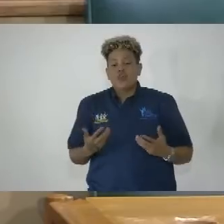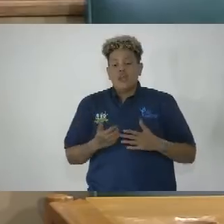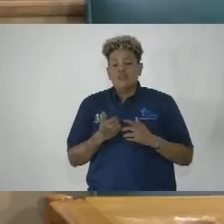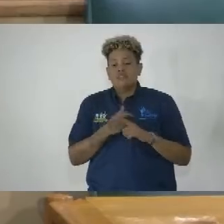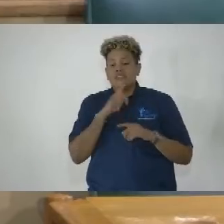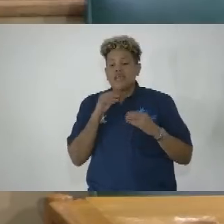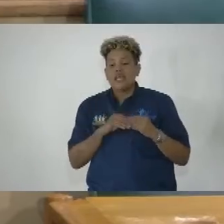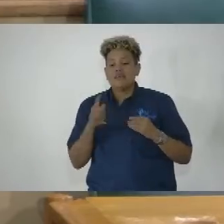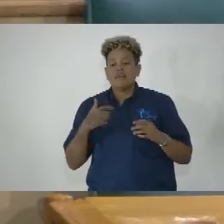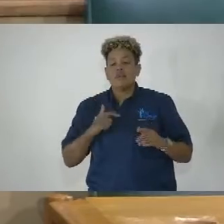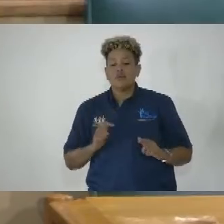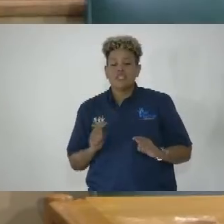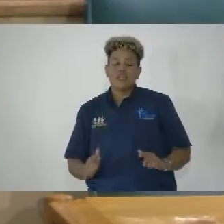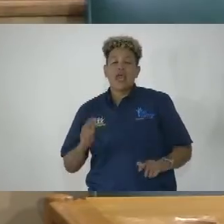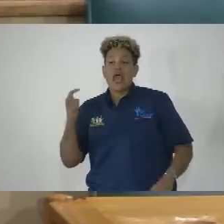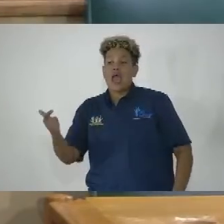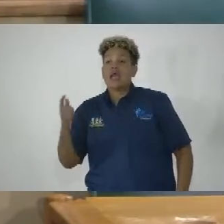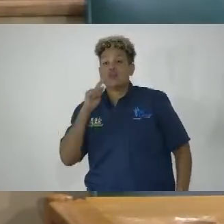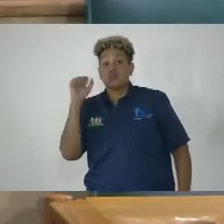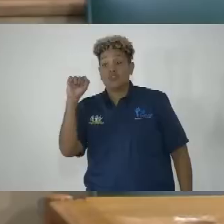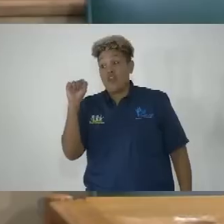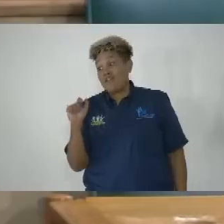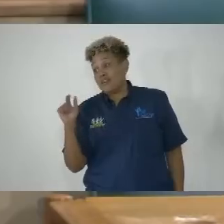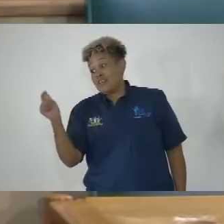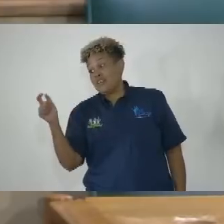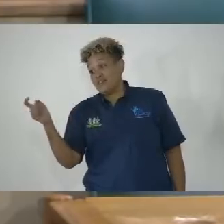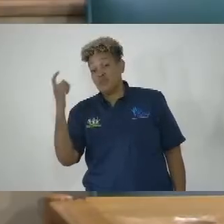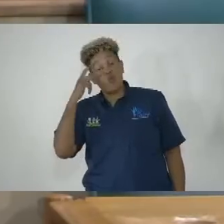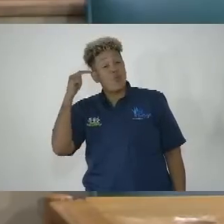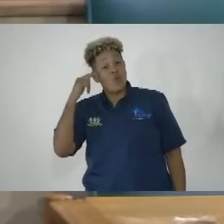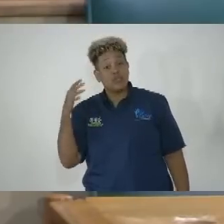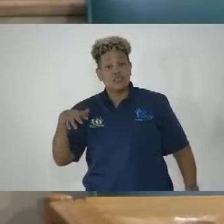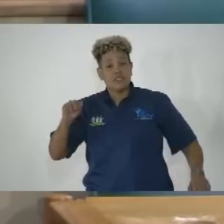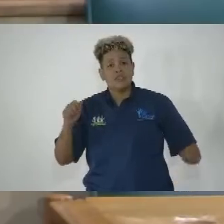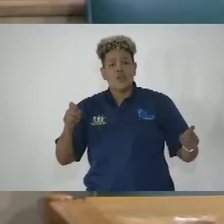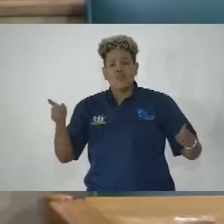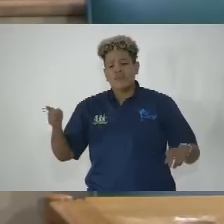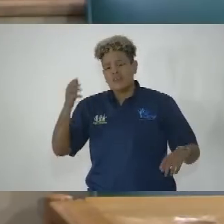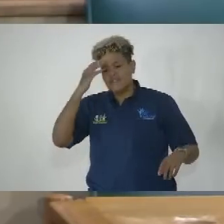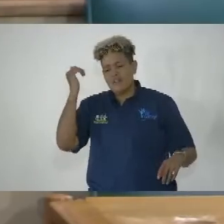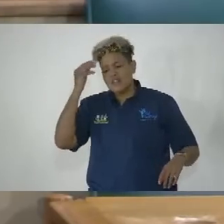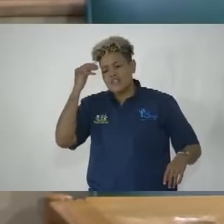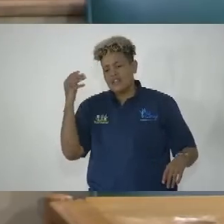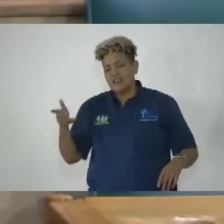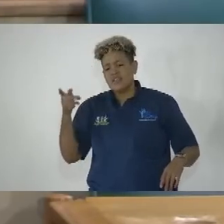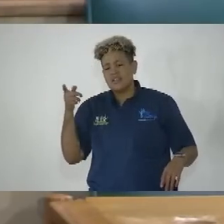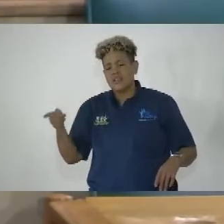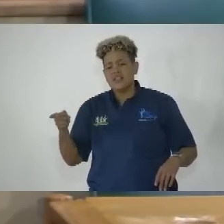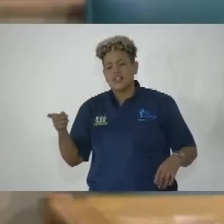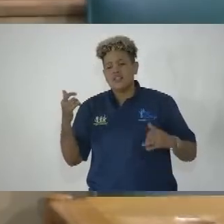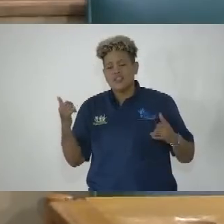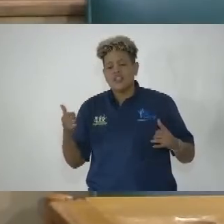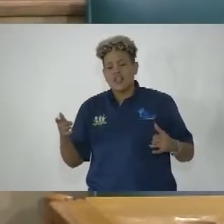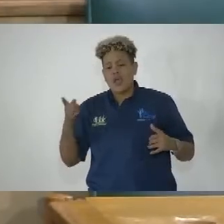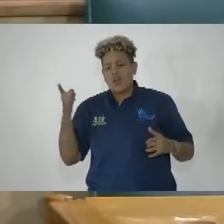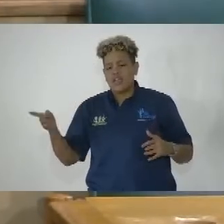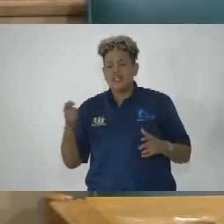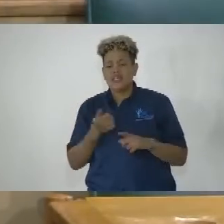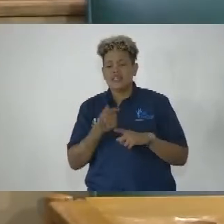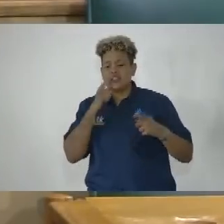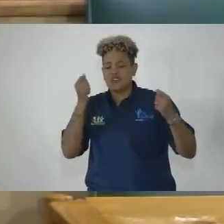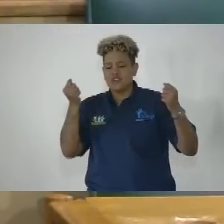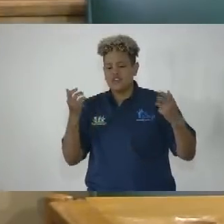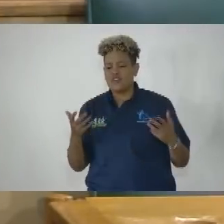Apparently, when he handed over the steering wheel to the current Prime Minister, he forgot to tell him that it was now he who was